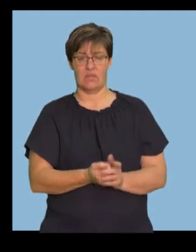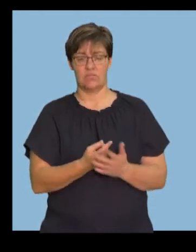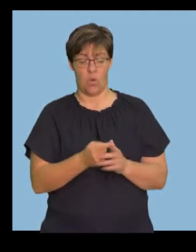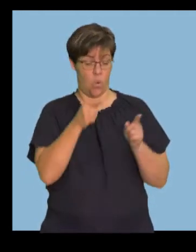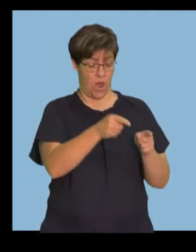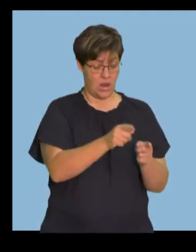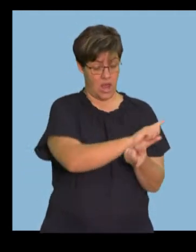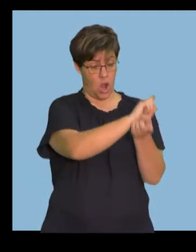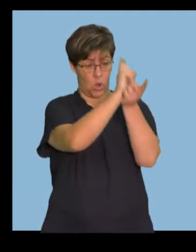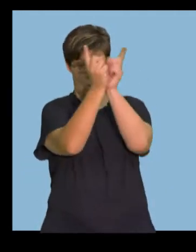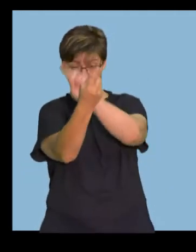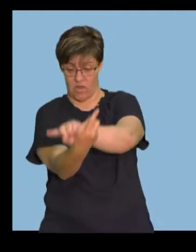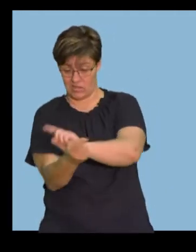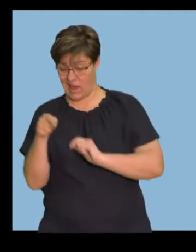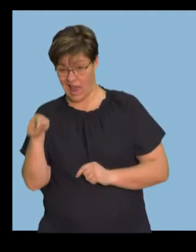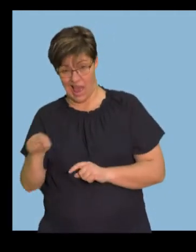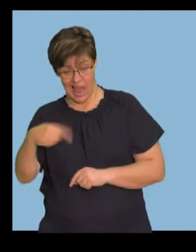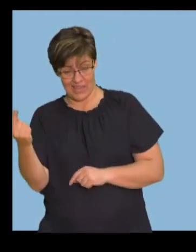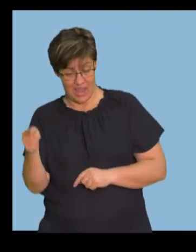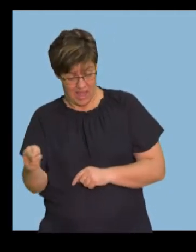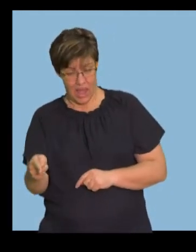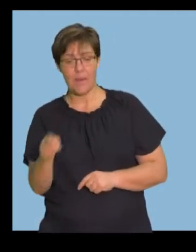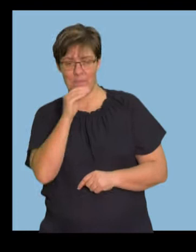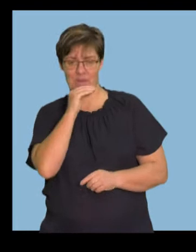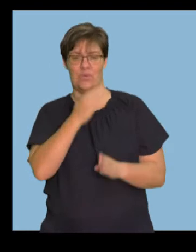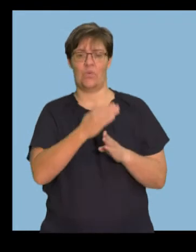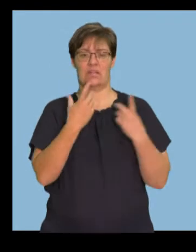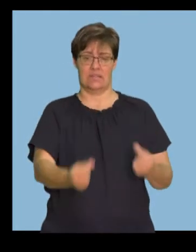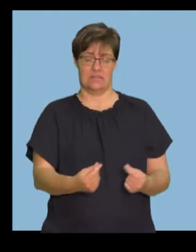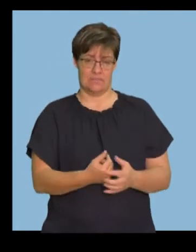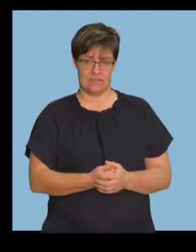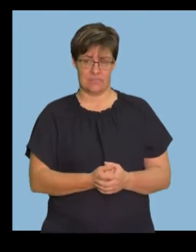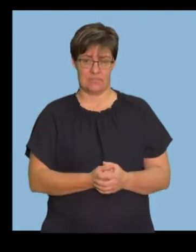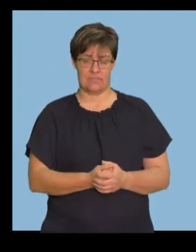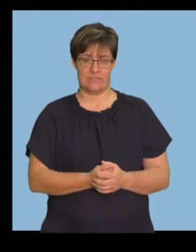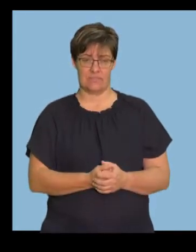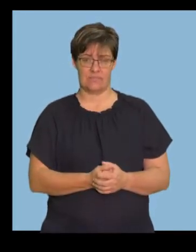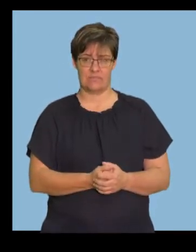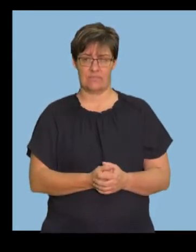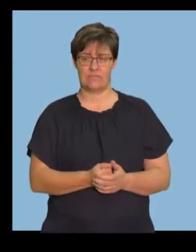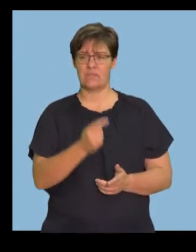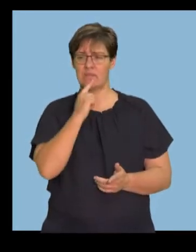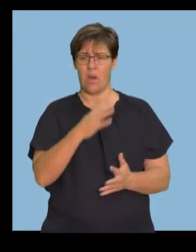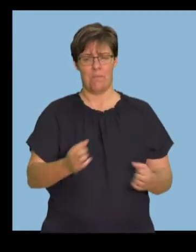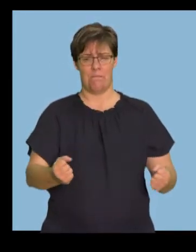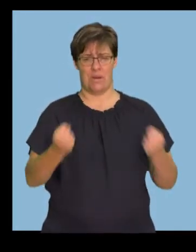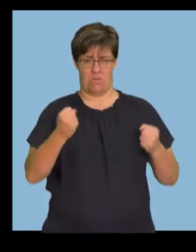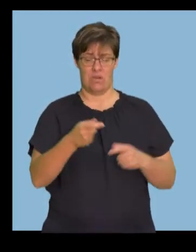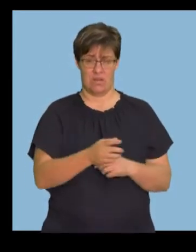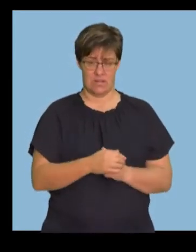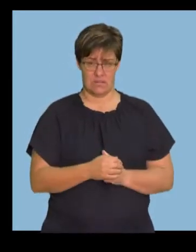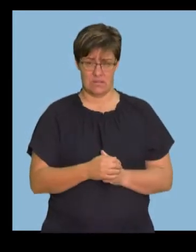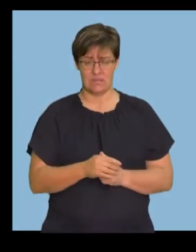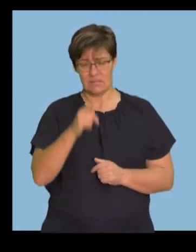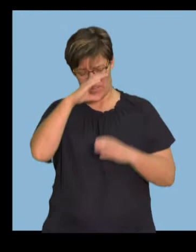so from one form to the other. That's the main idea, all right? Okay, now let's talk about power, because this is